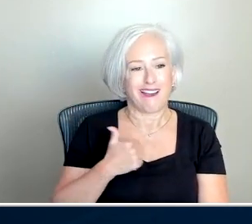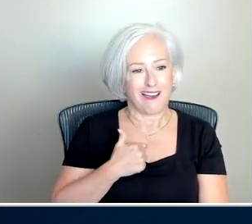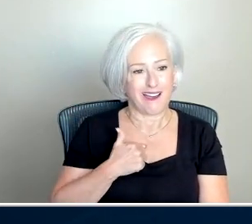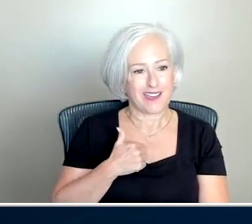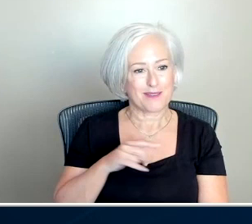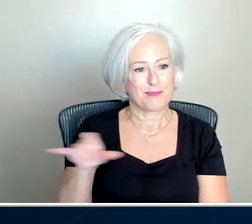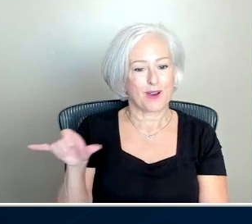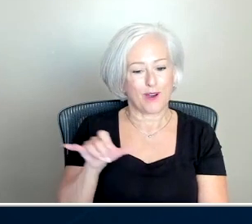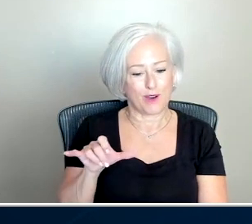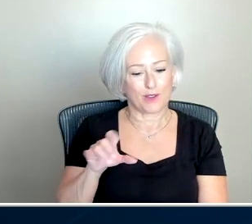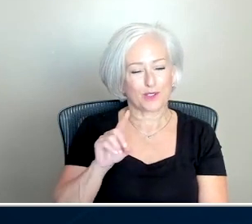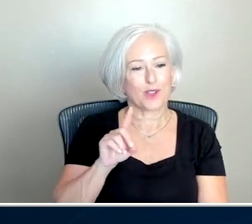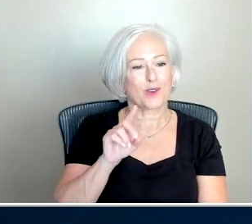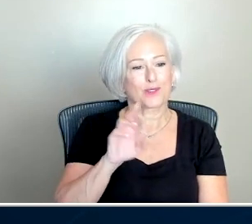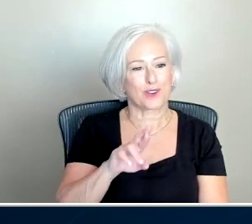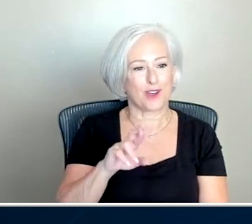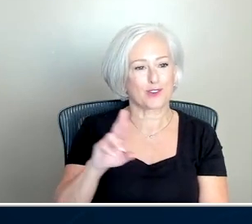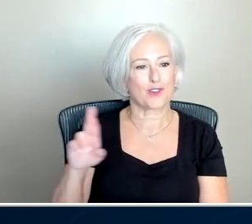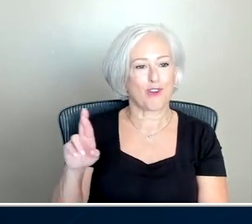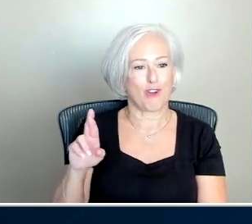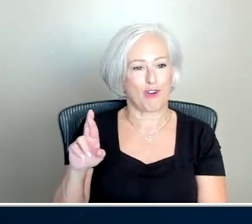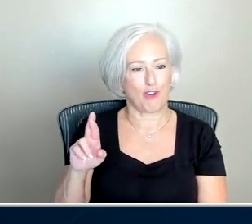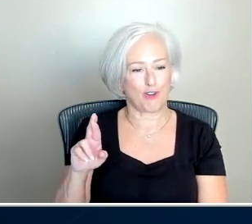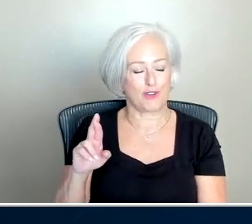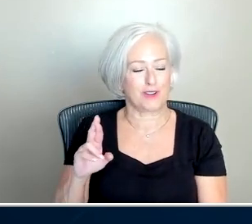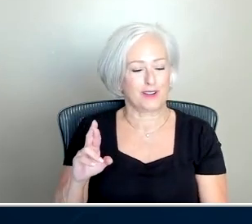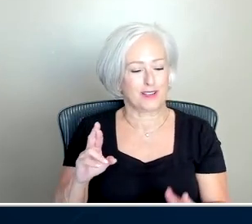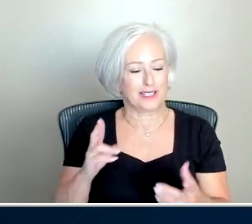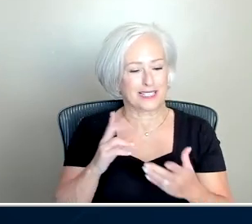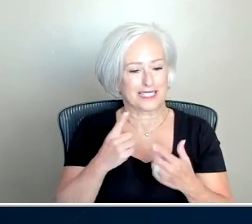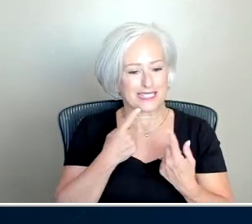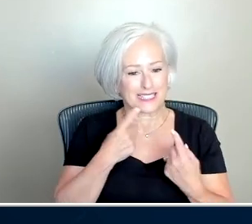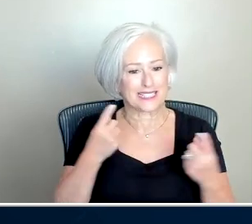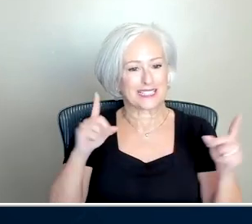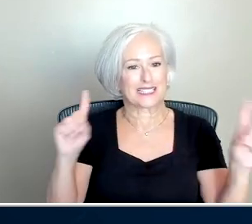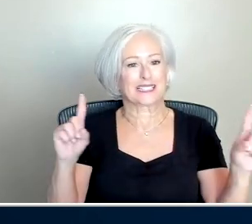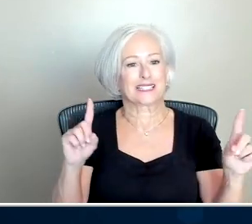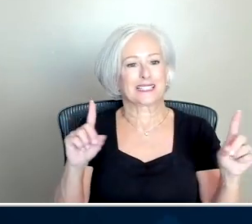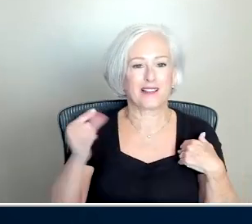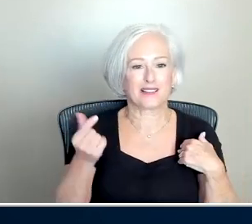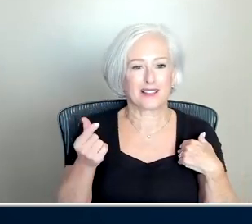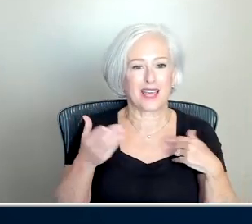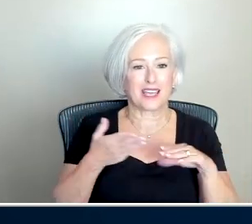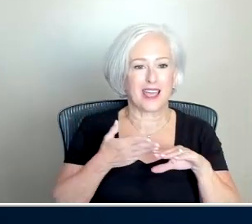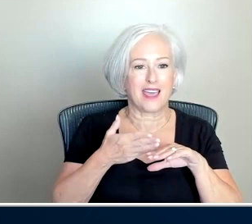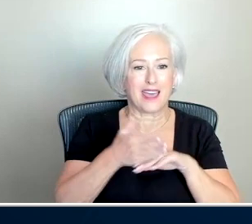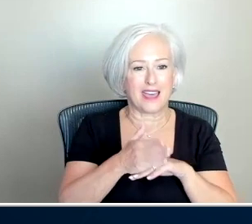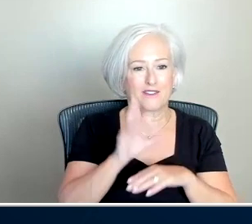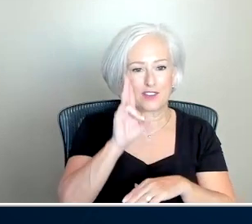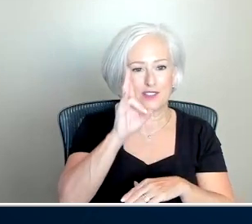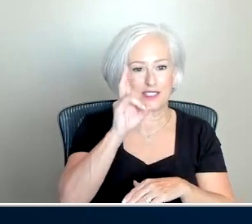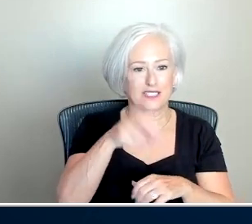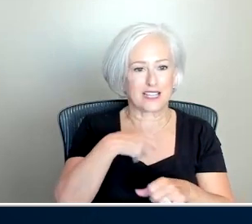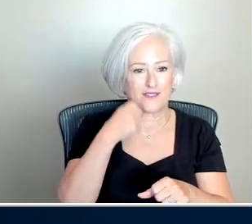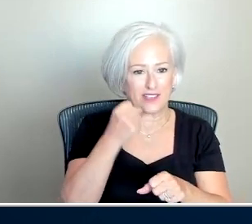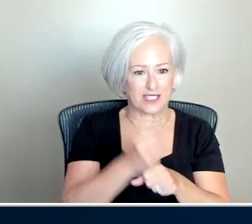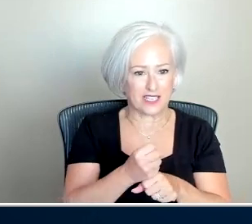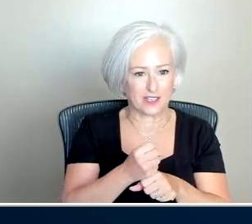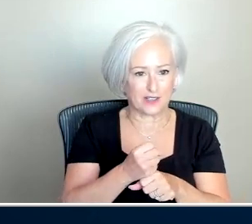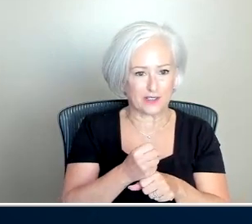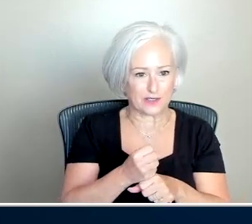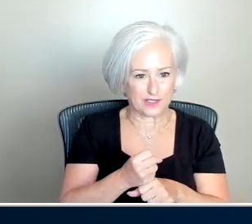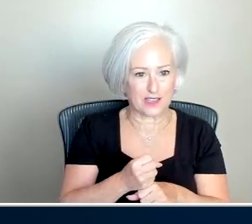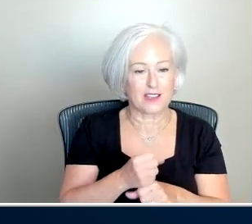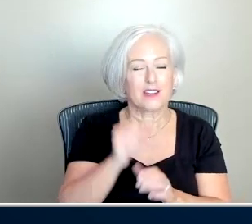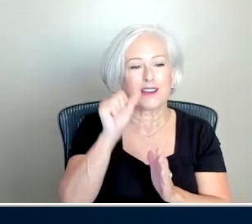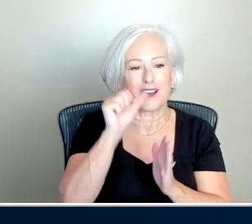stories. I still have my leg after 7 years from myeloma surgery. So that is really special.